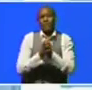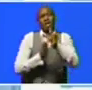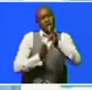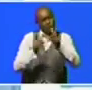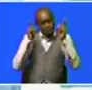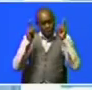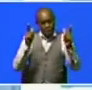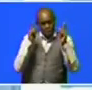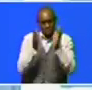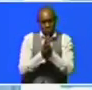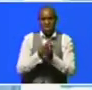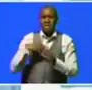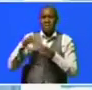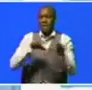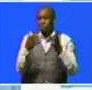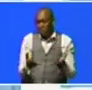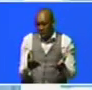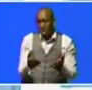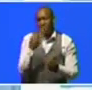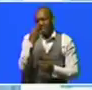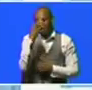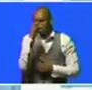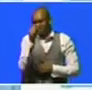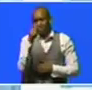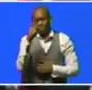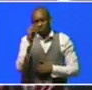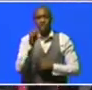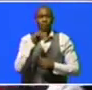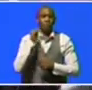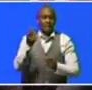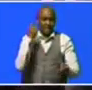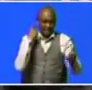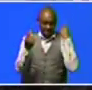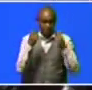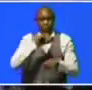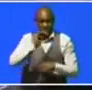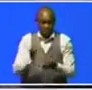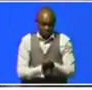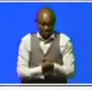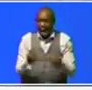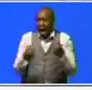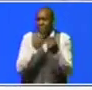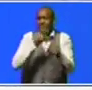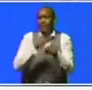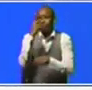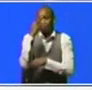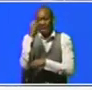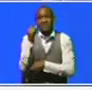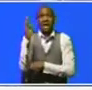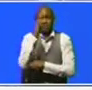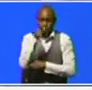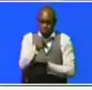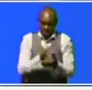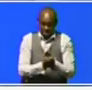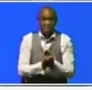lorry at Kipsitet Market, 35 kilometres from Kericho Town. The accident occurred at about 2:30 p.m. on